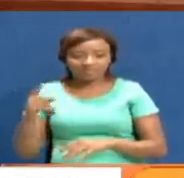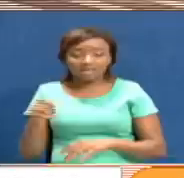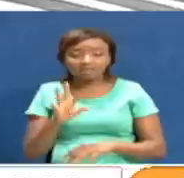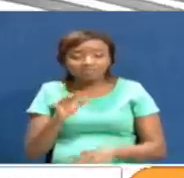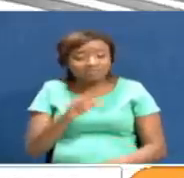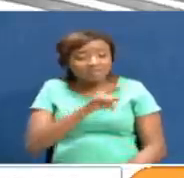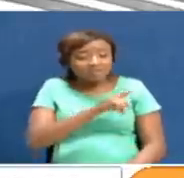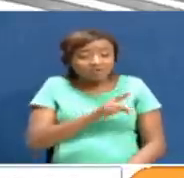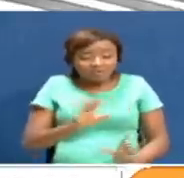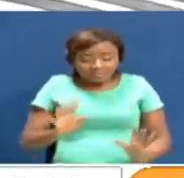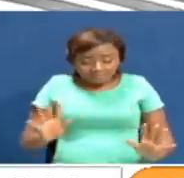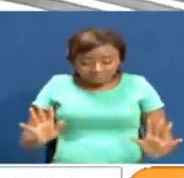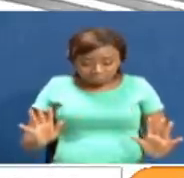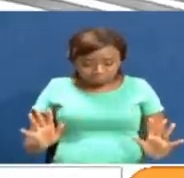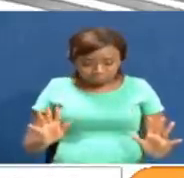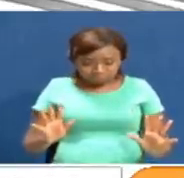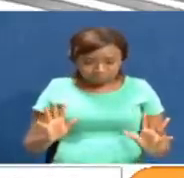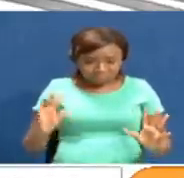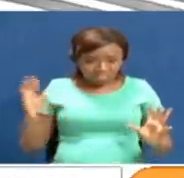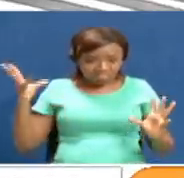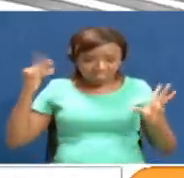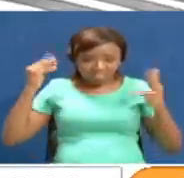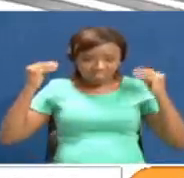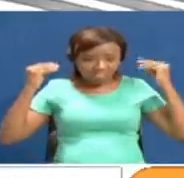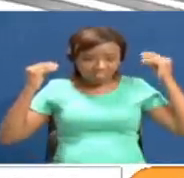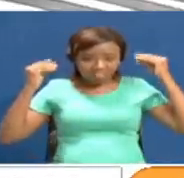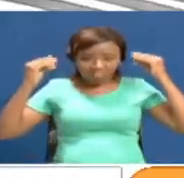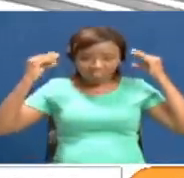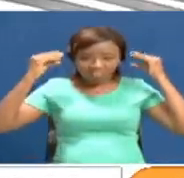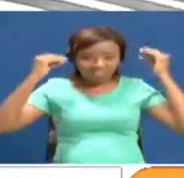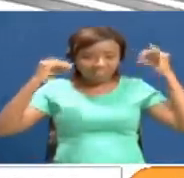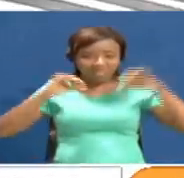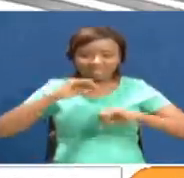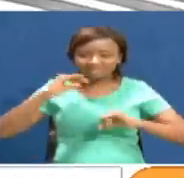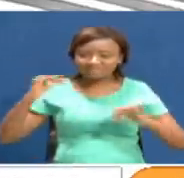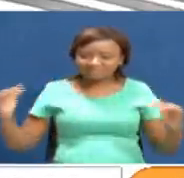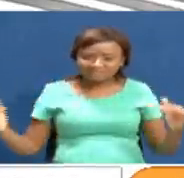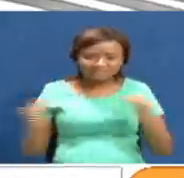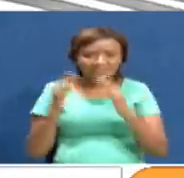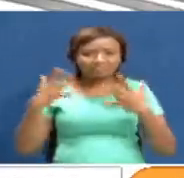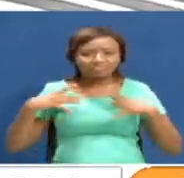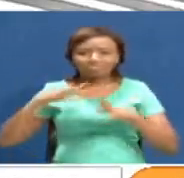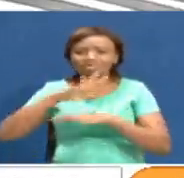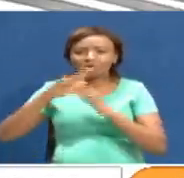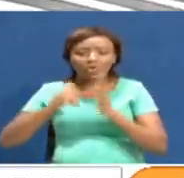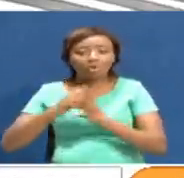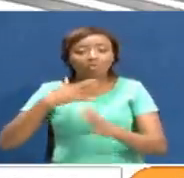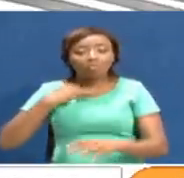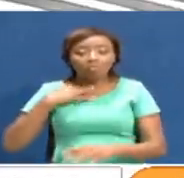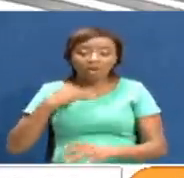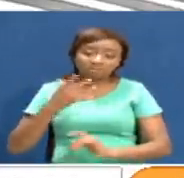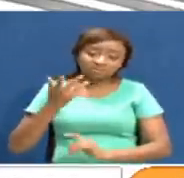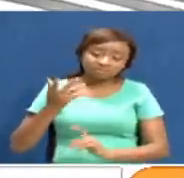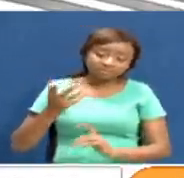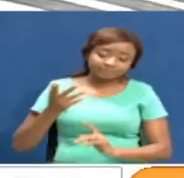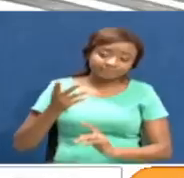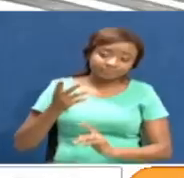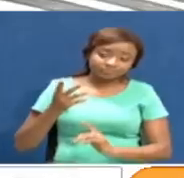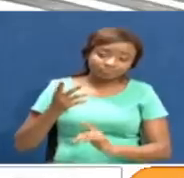get so much noise coming your way from everywhere. I mean, everyone wants to either strike or they want to,